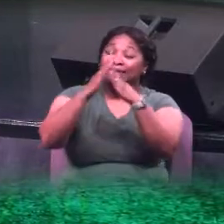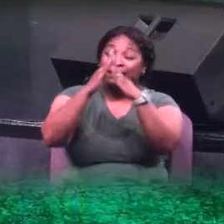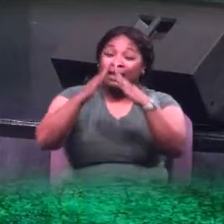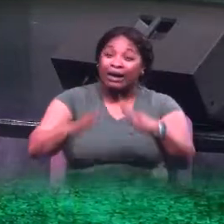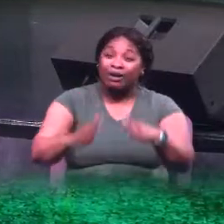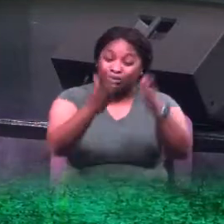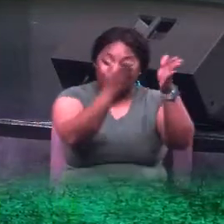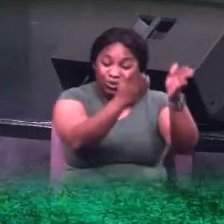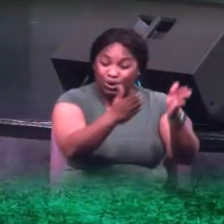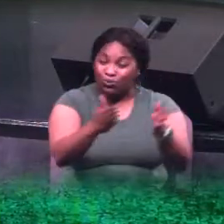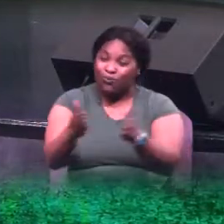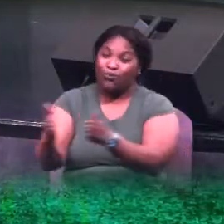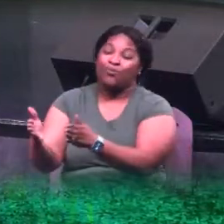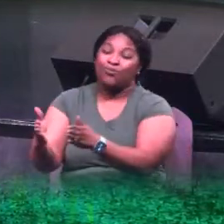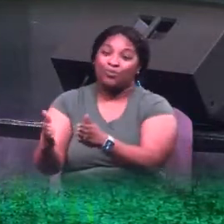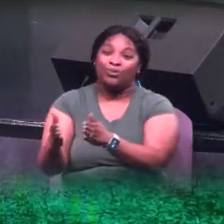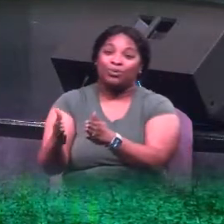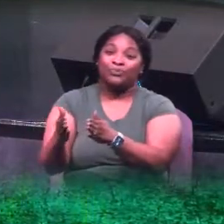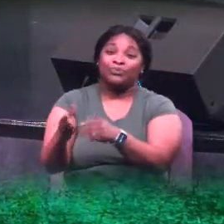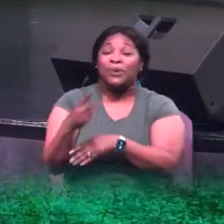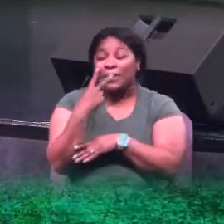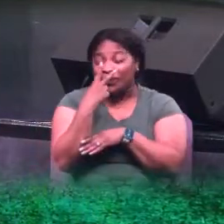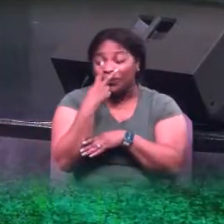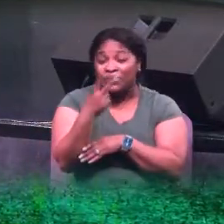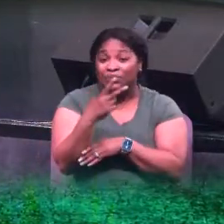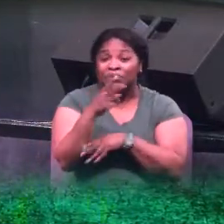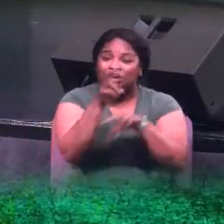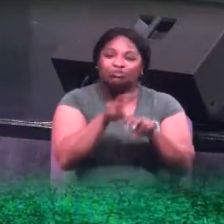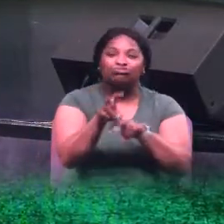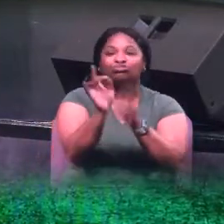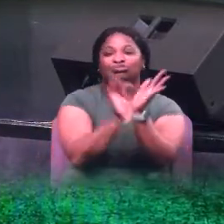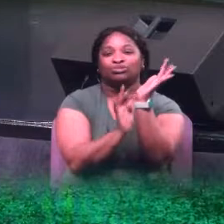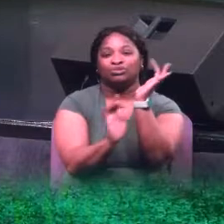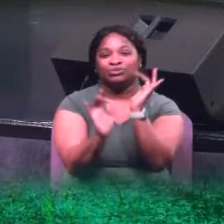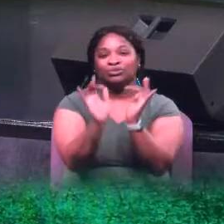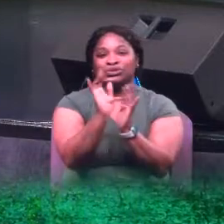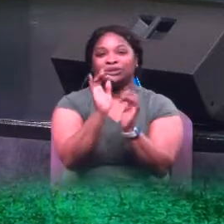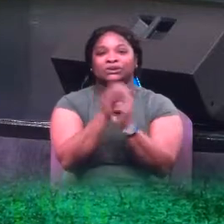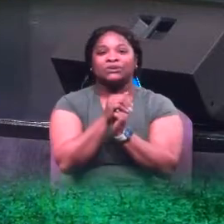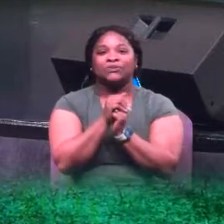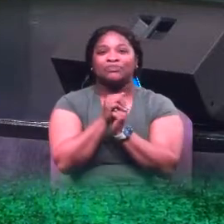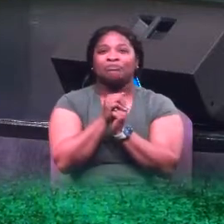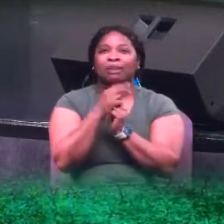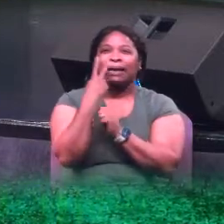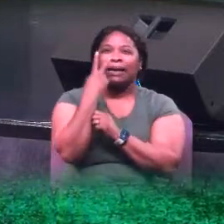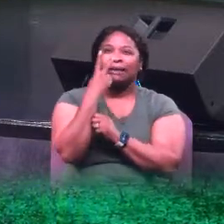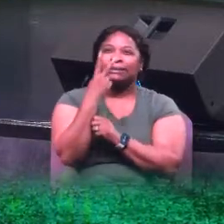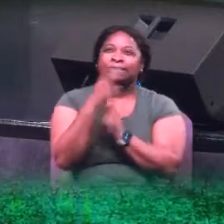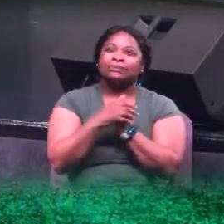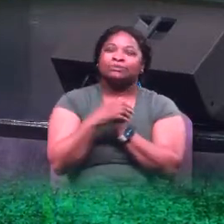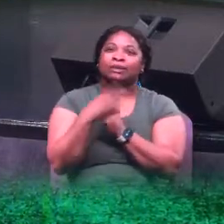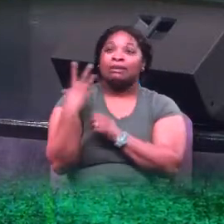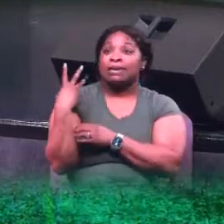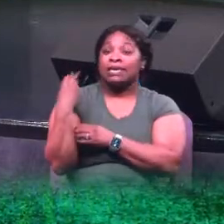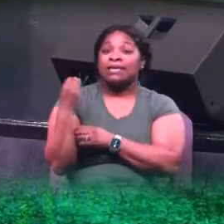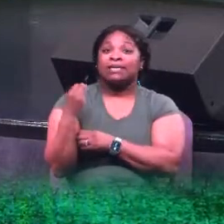in order. And when you look at the journey of Jesus as he leaves Galilee